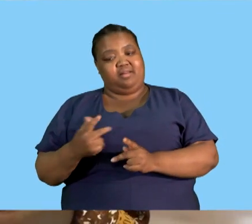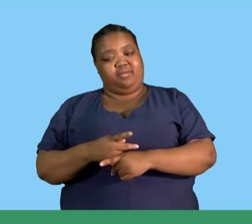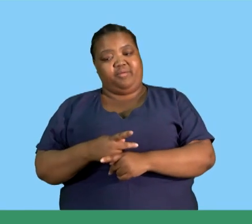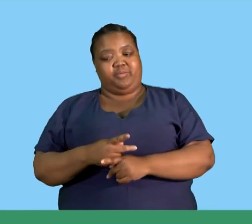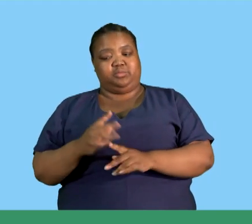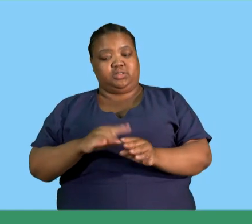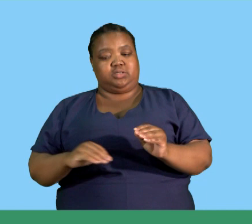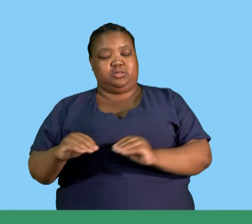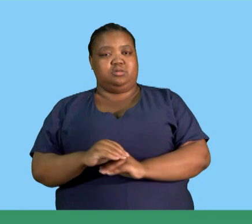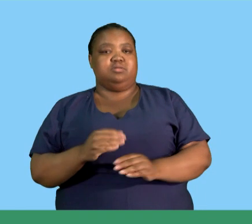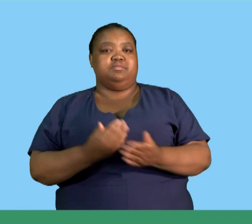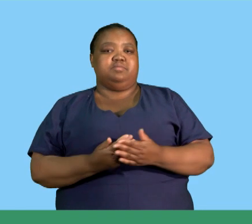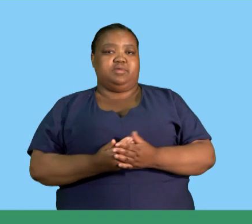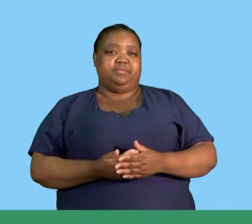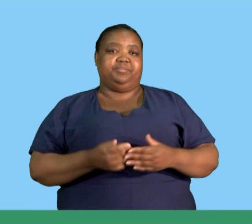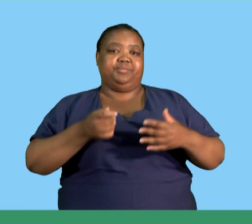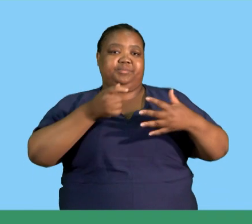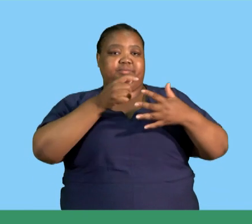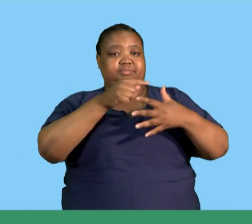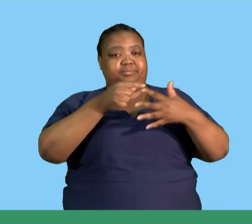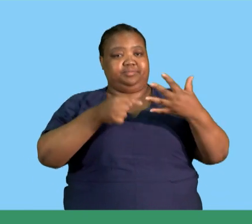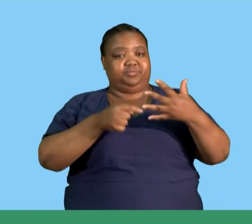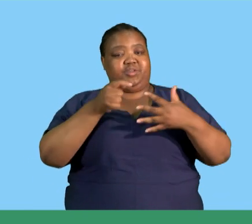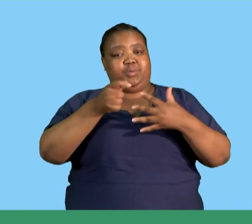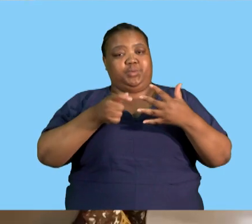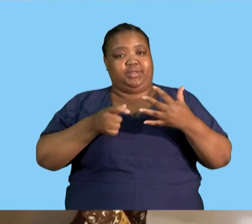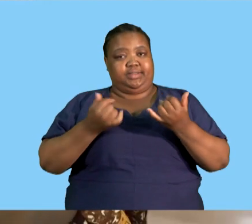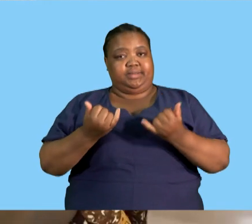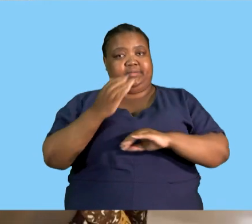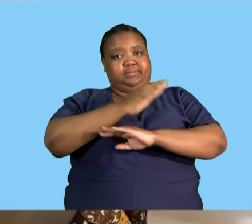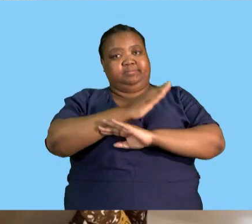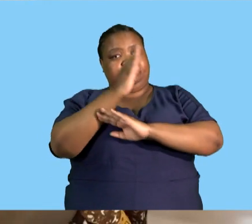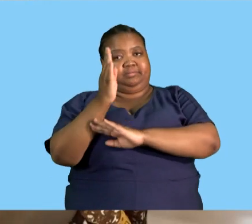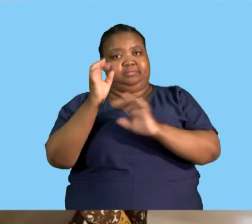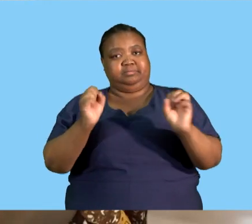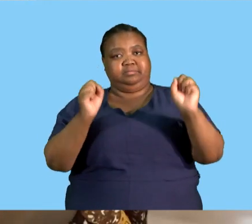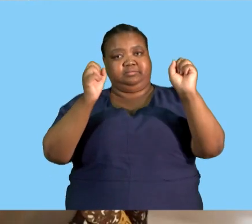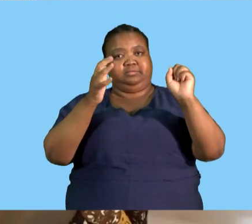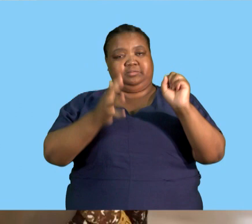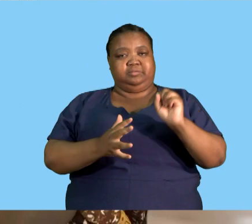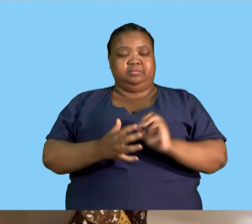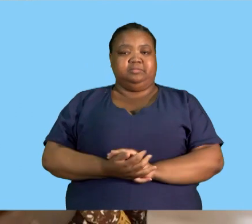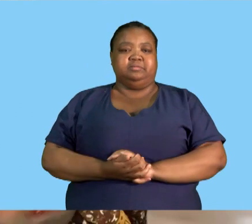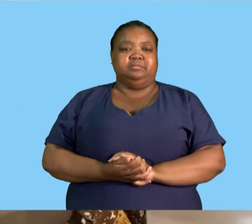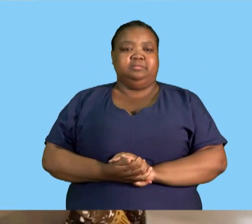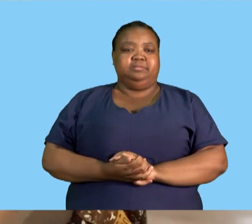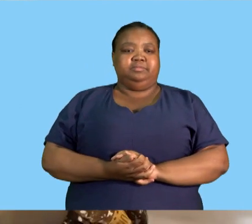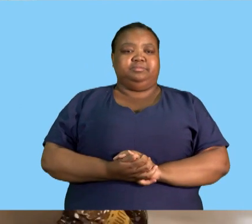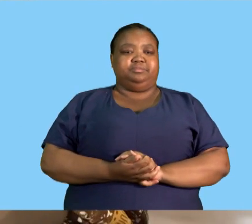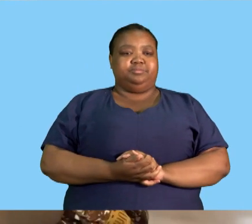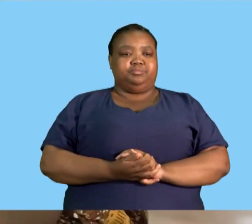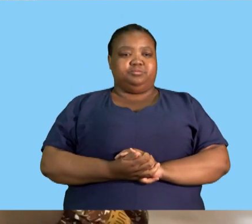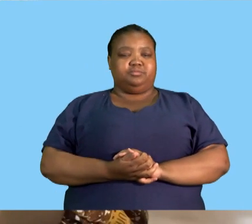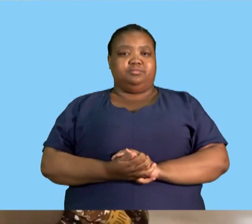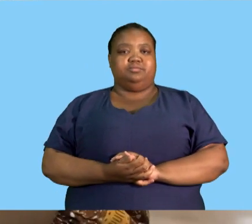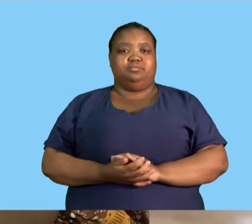replaced by a cheaper or inferior alternative. So these, as mentioned, these are the words that will be coming across in